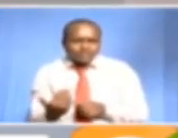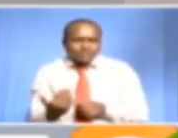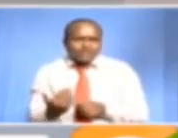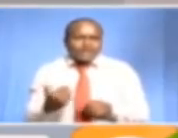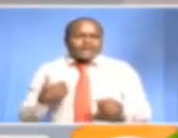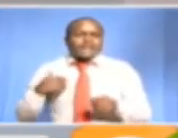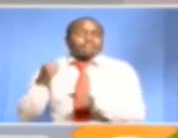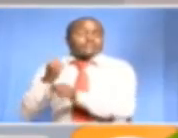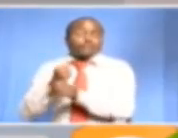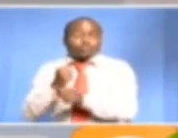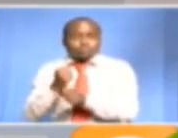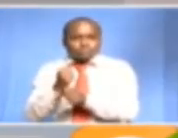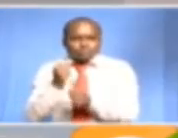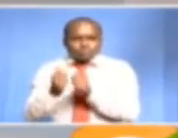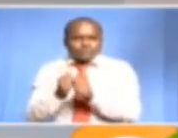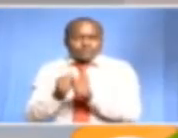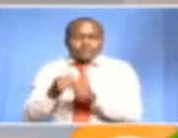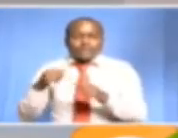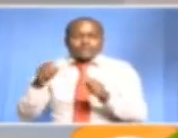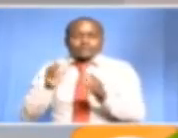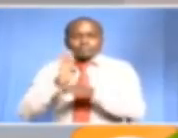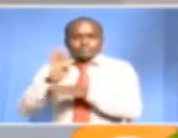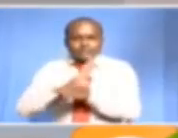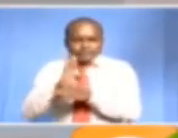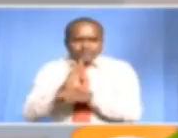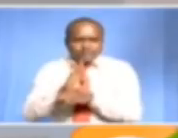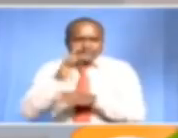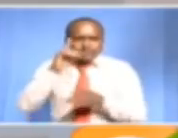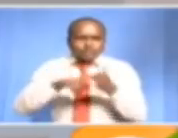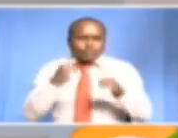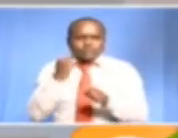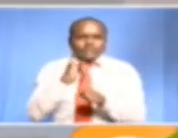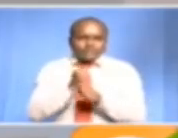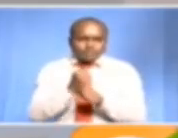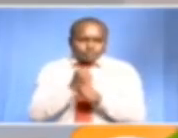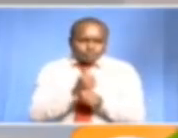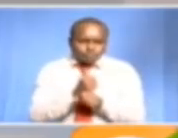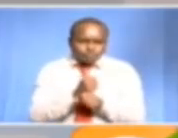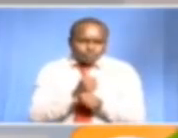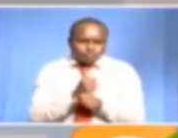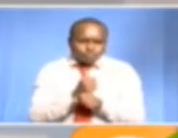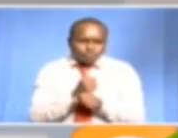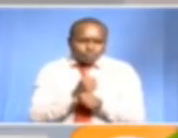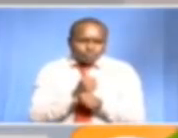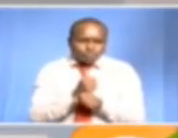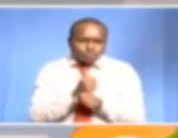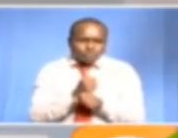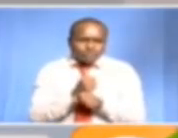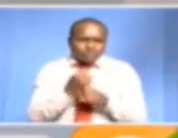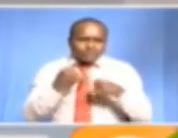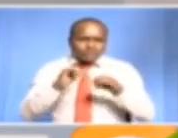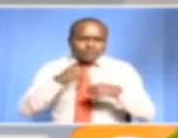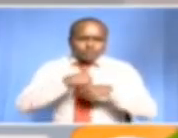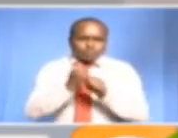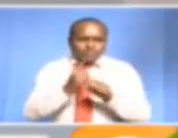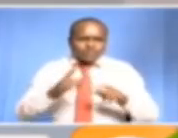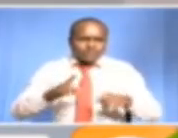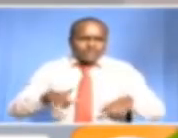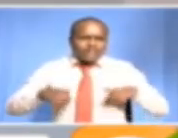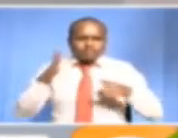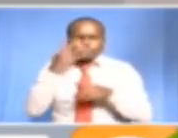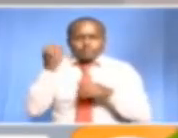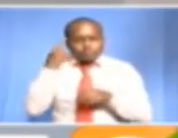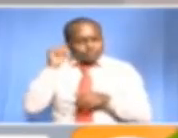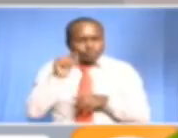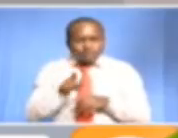really keeps me on toes. And therefore, for me, what I do is basically to try to make life beautiful for her. Yeah. Because if